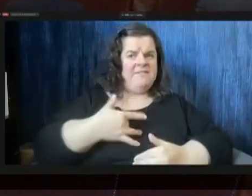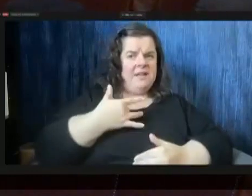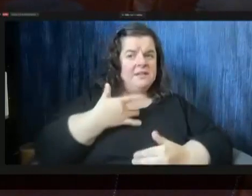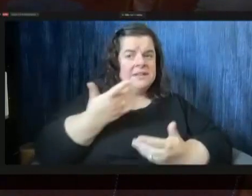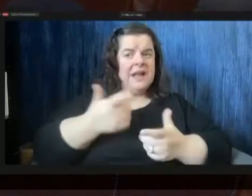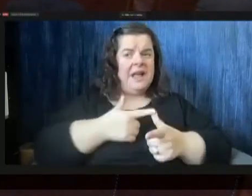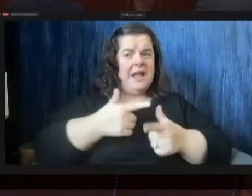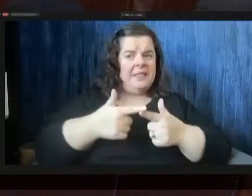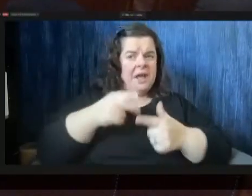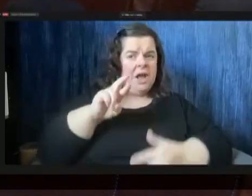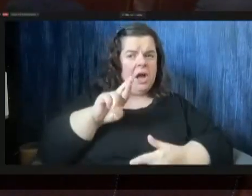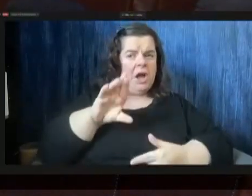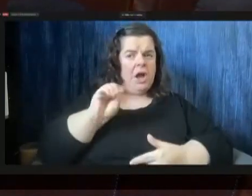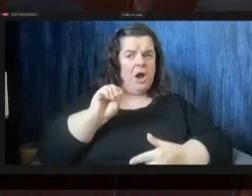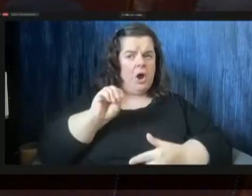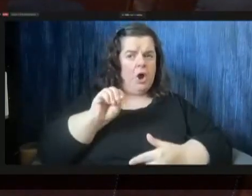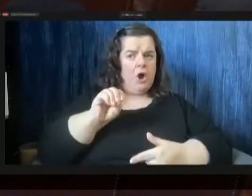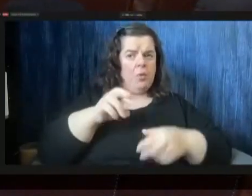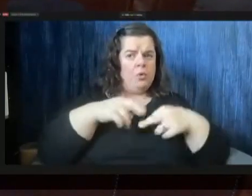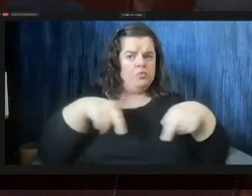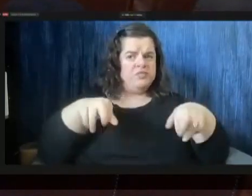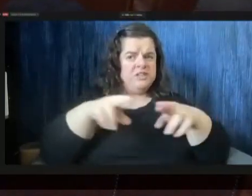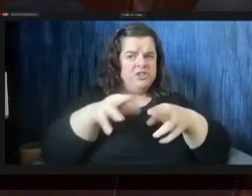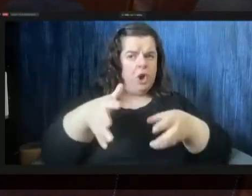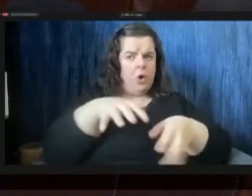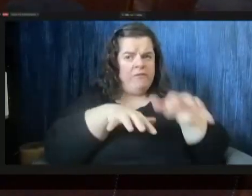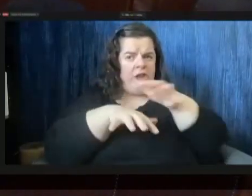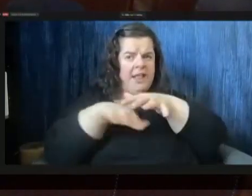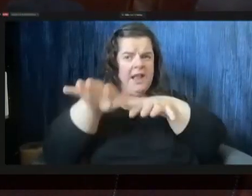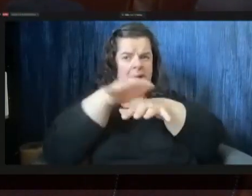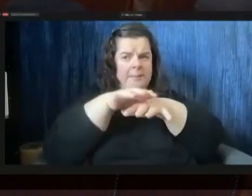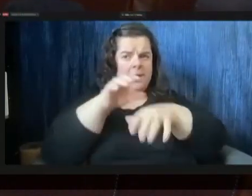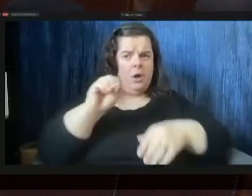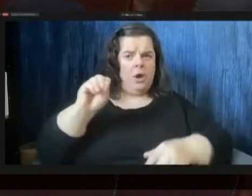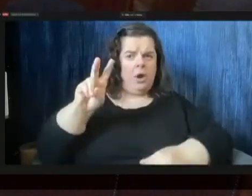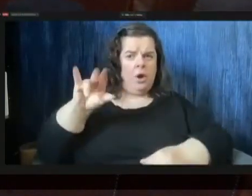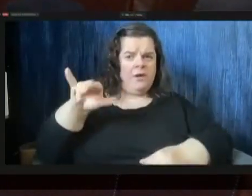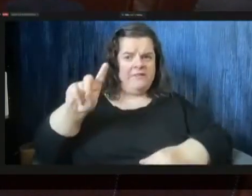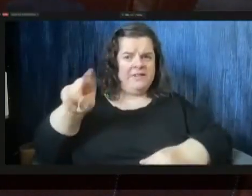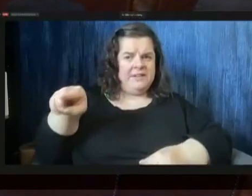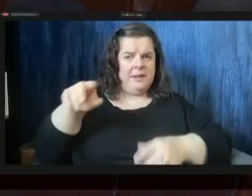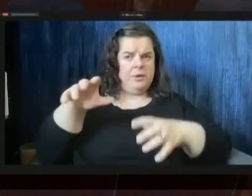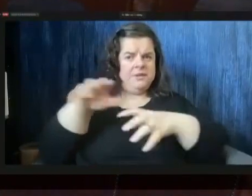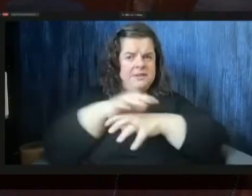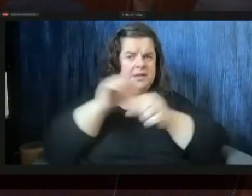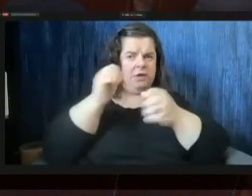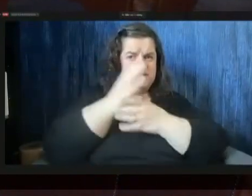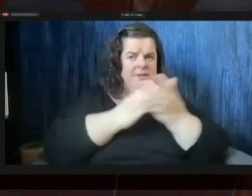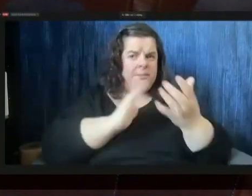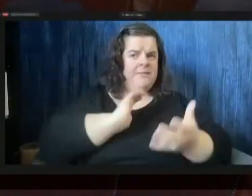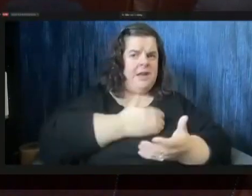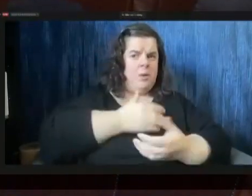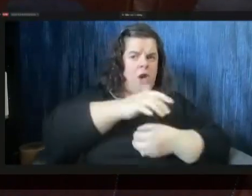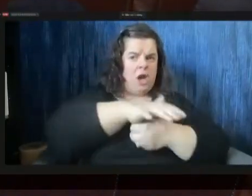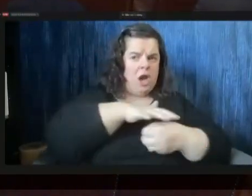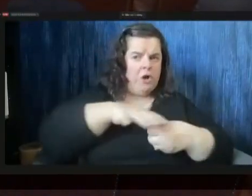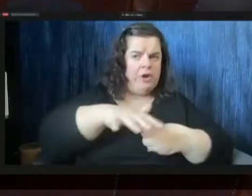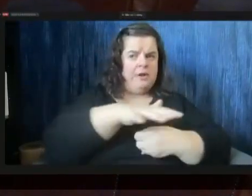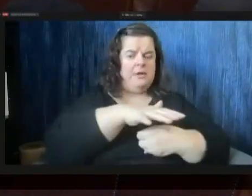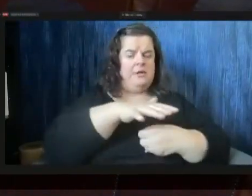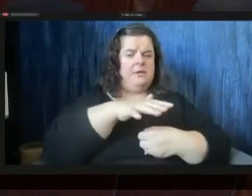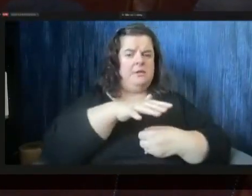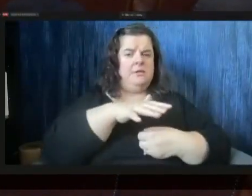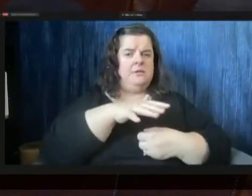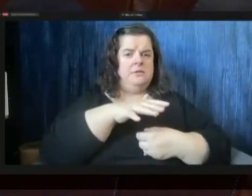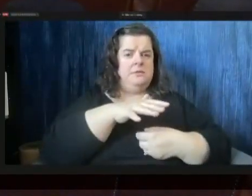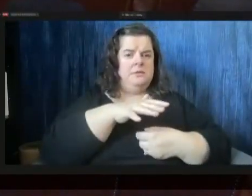then the RCO regions seemed to overlap as well, because all of a sudden OBID was taking over some of the area that we thought was part of